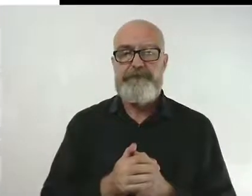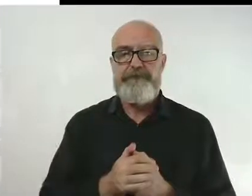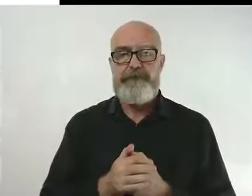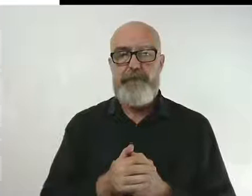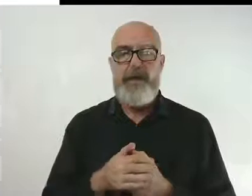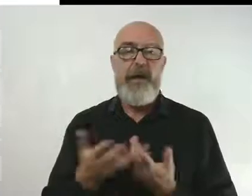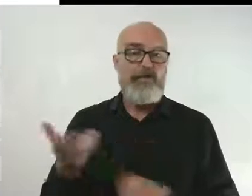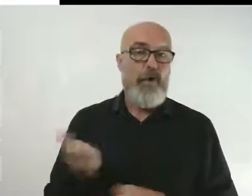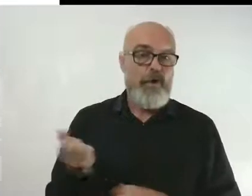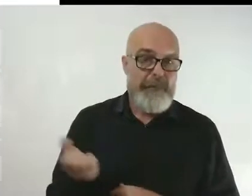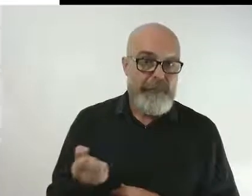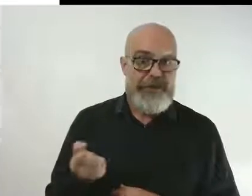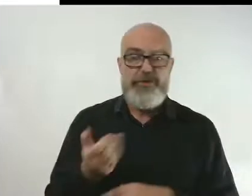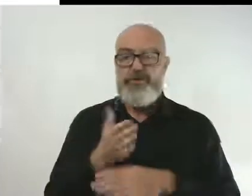loss.